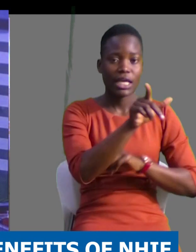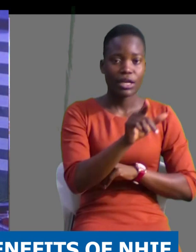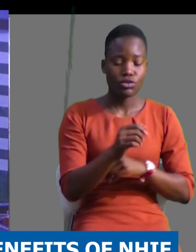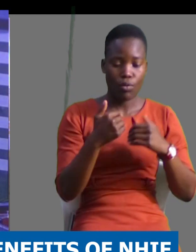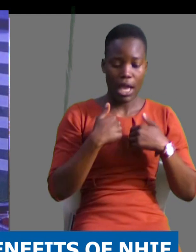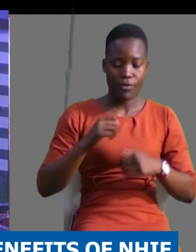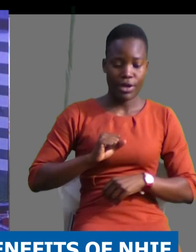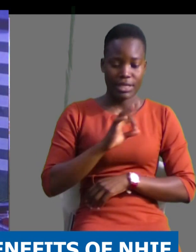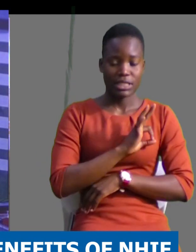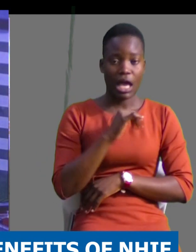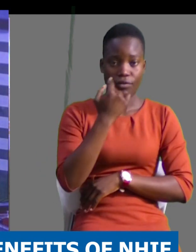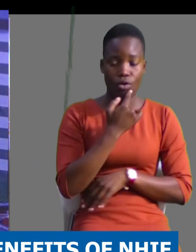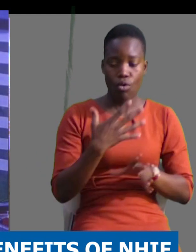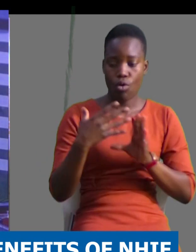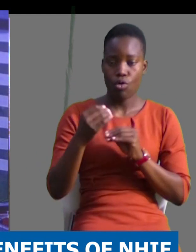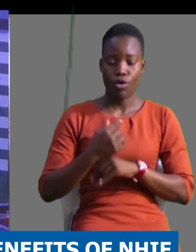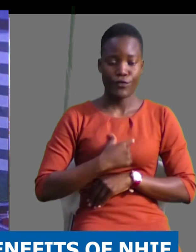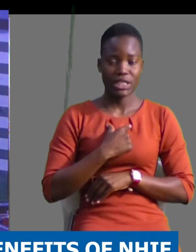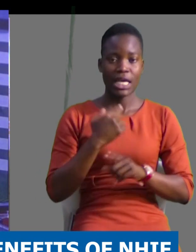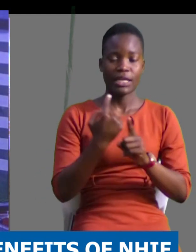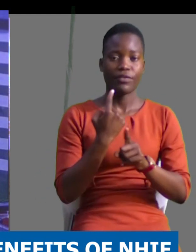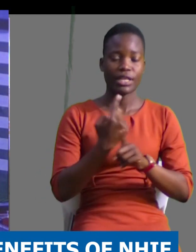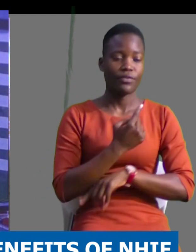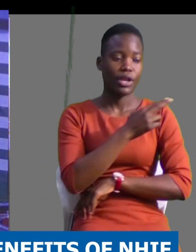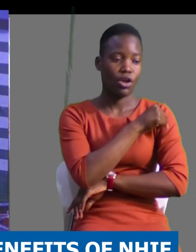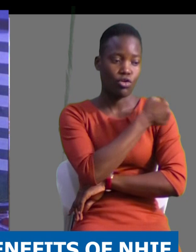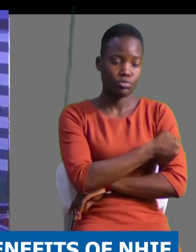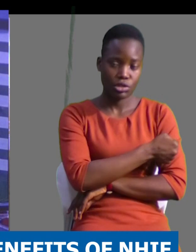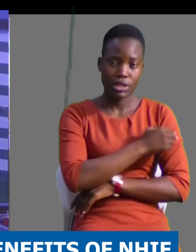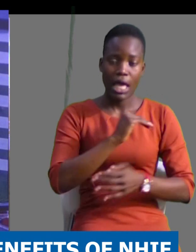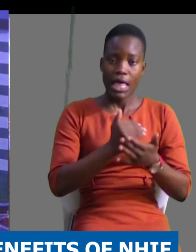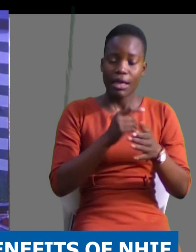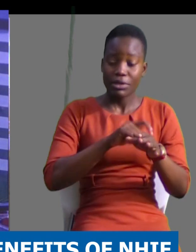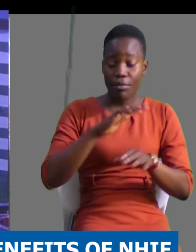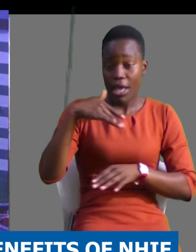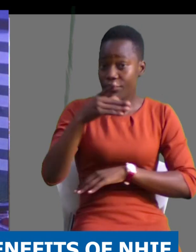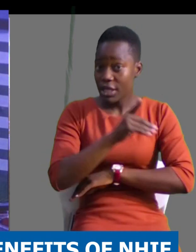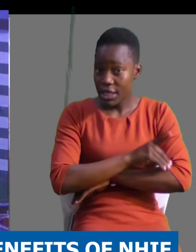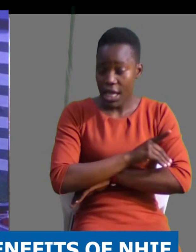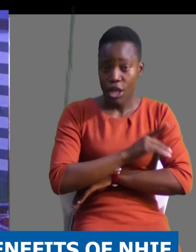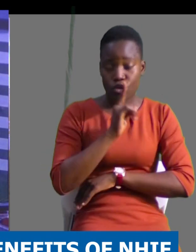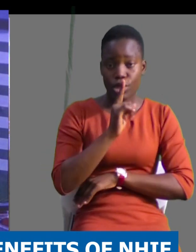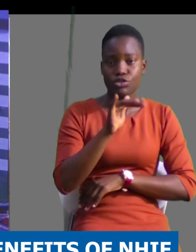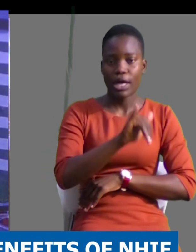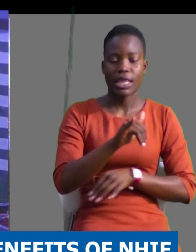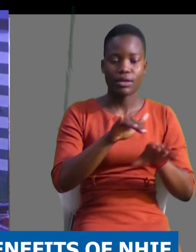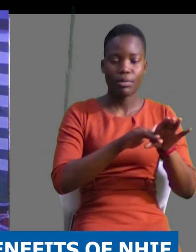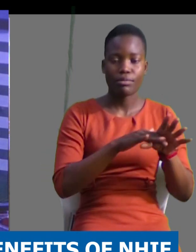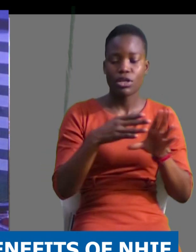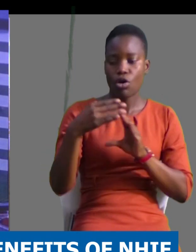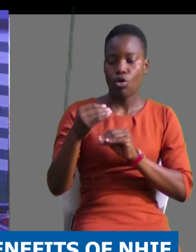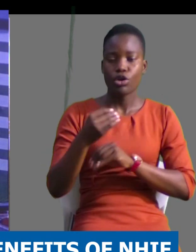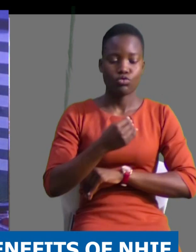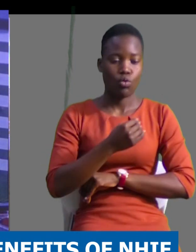the region. Yeah. We have staff who actually go visiting these hospitals sometimes on a daily basis to ensure